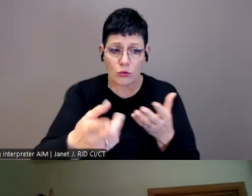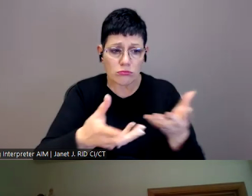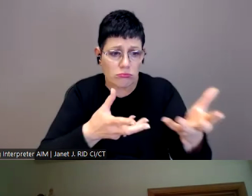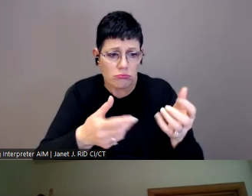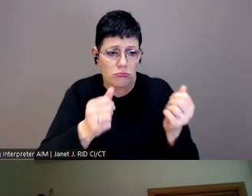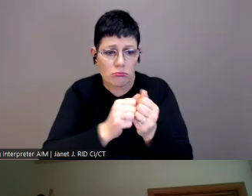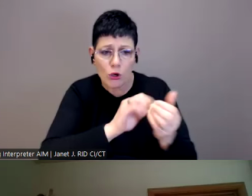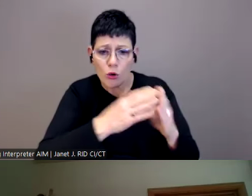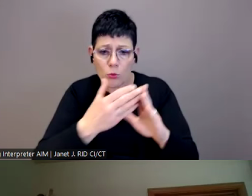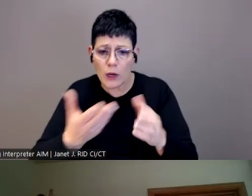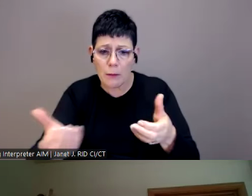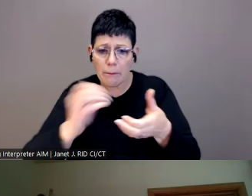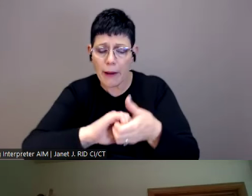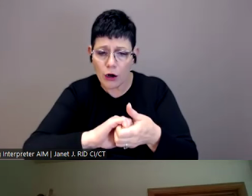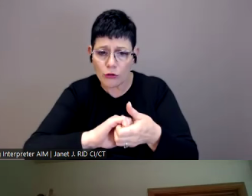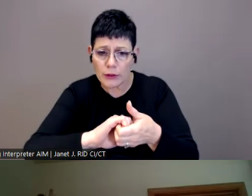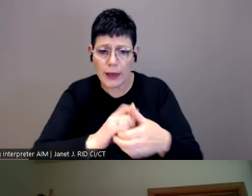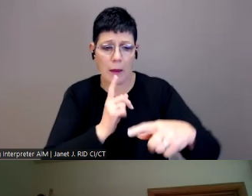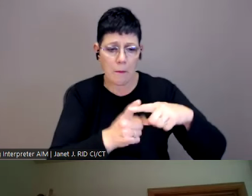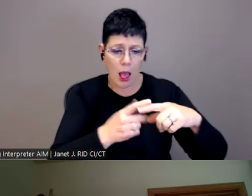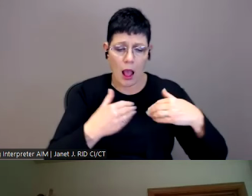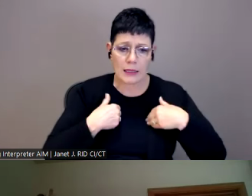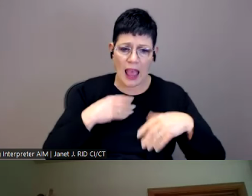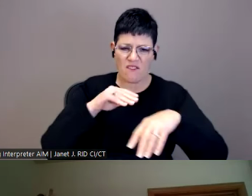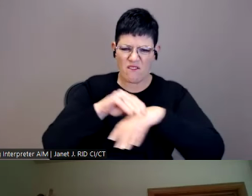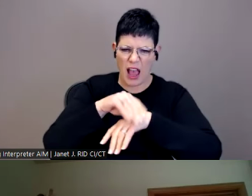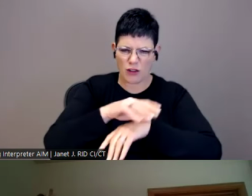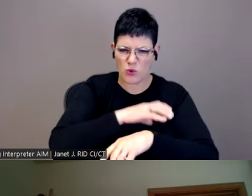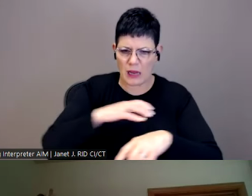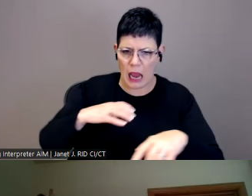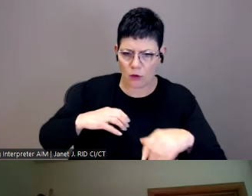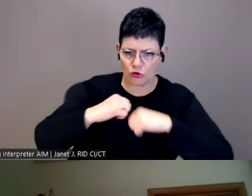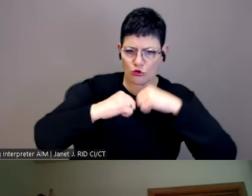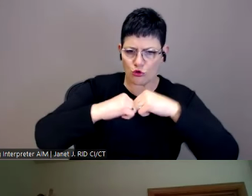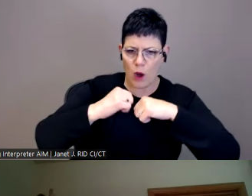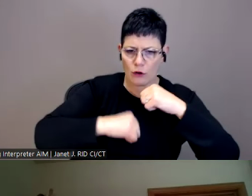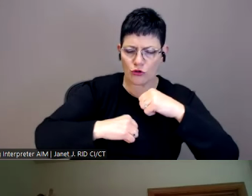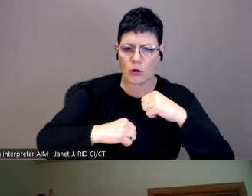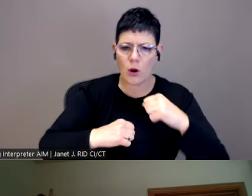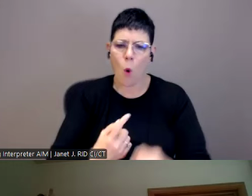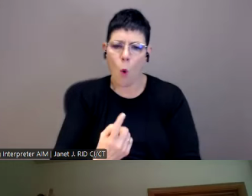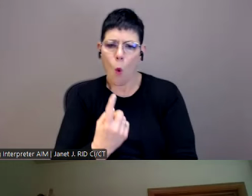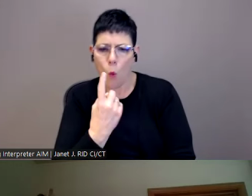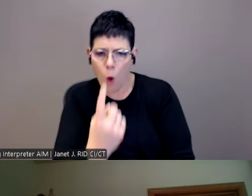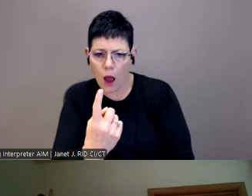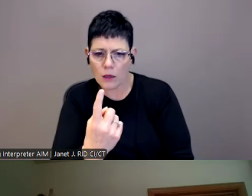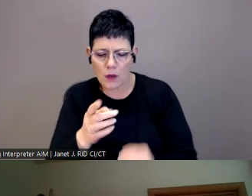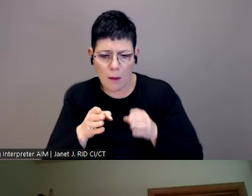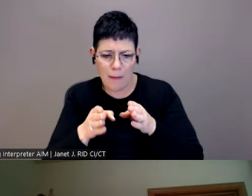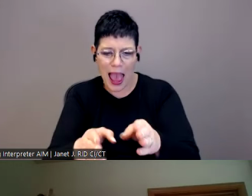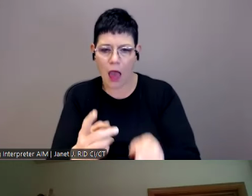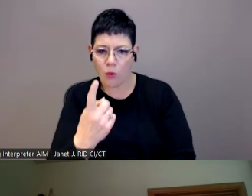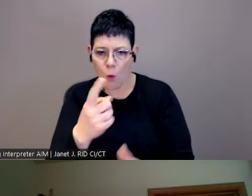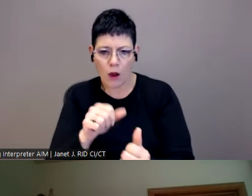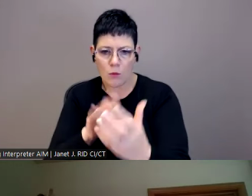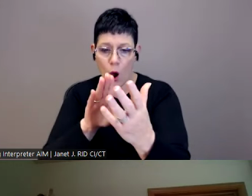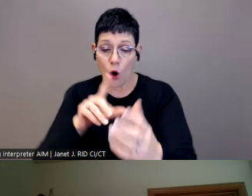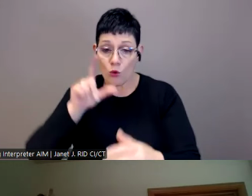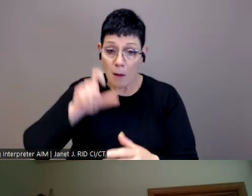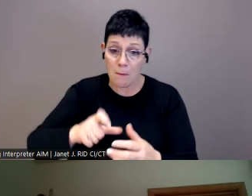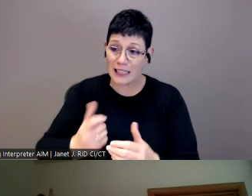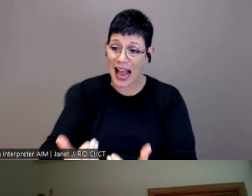On top of that, you have an advisory structure that provides strategic guidance. It doesn't have to be expensive either. We work with groups